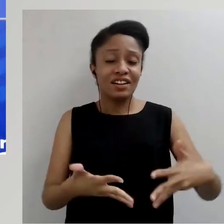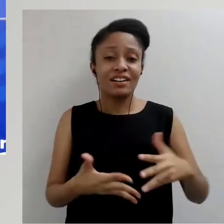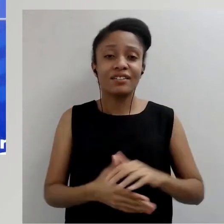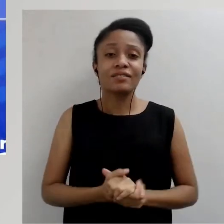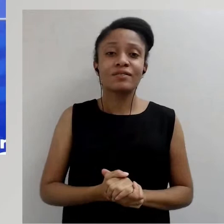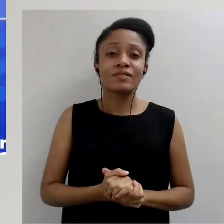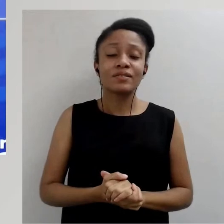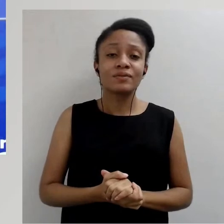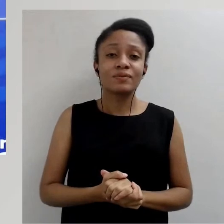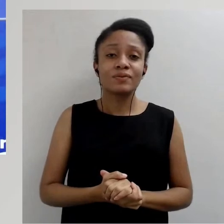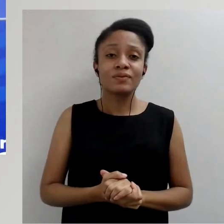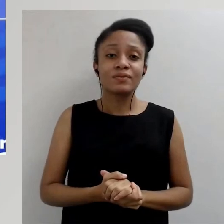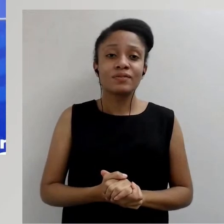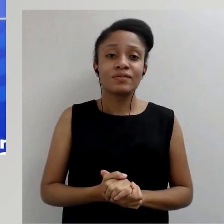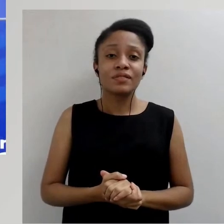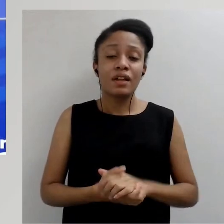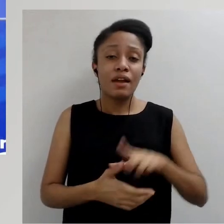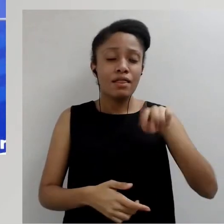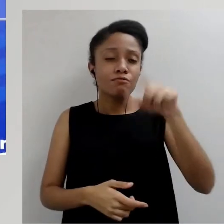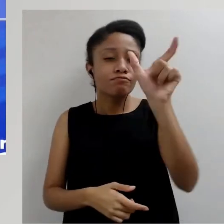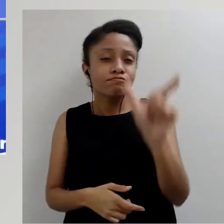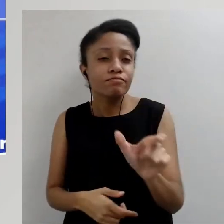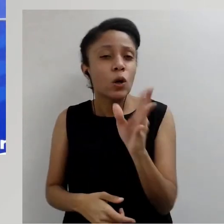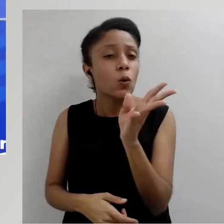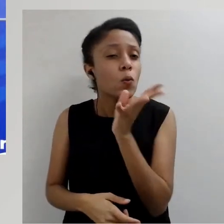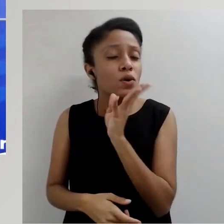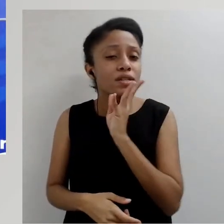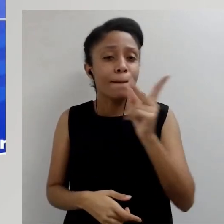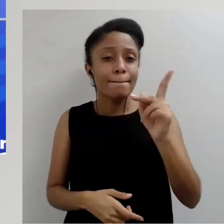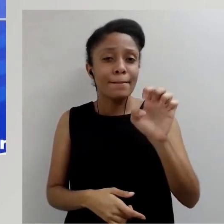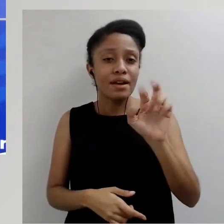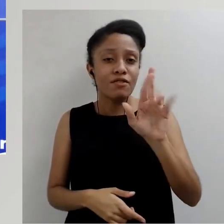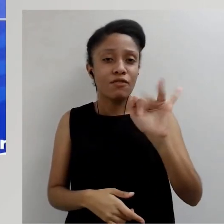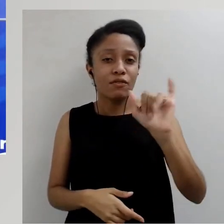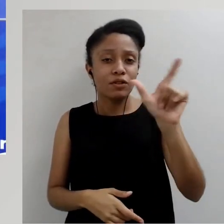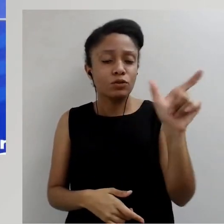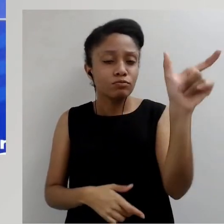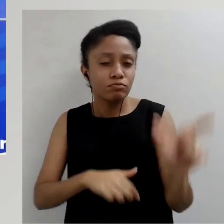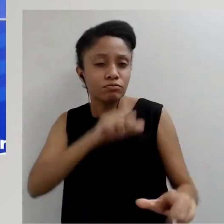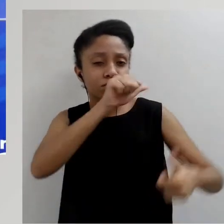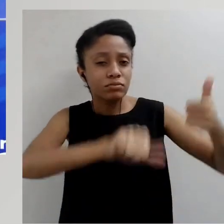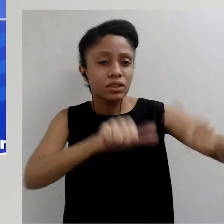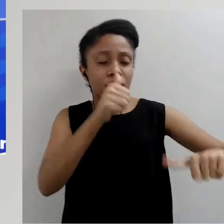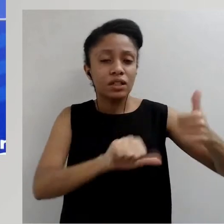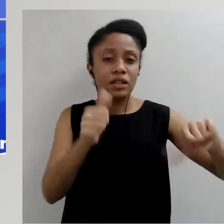an excellent way of dealing with the client and knowing their profile.